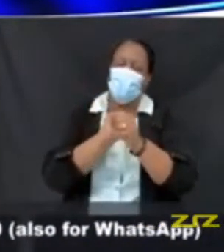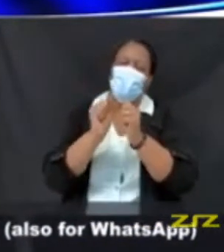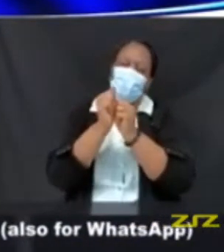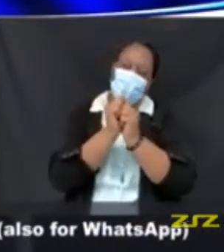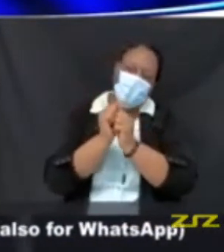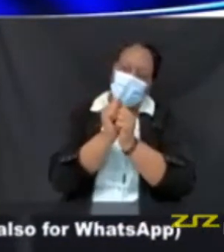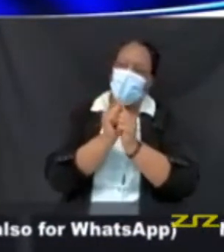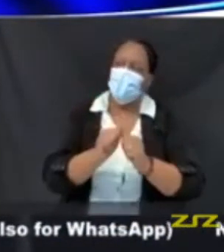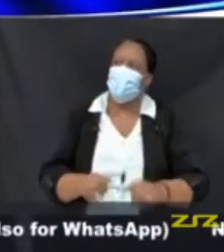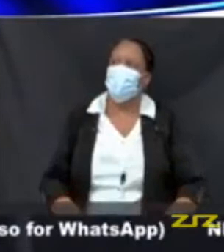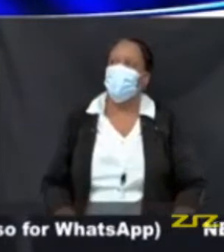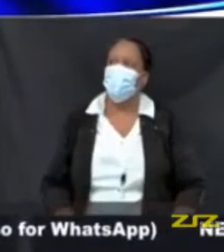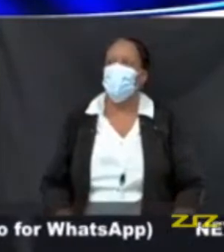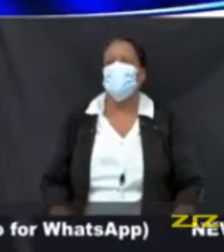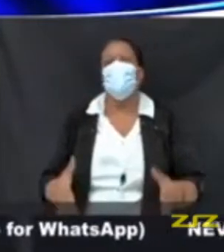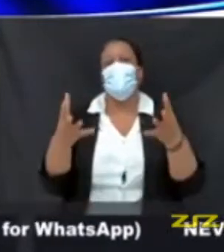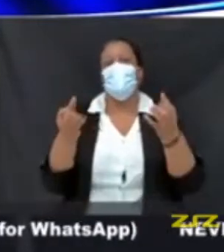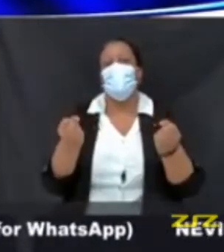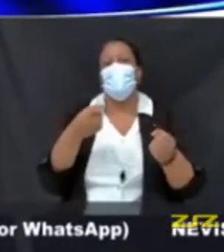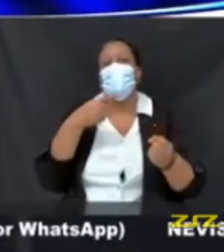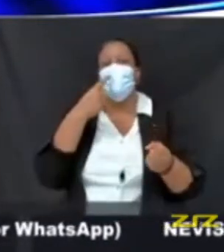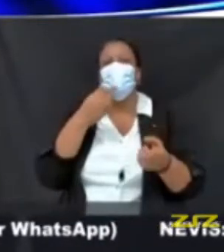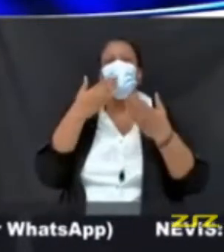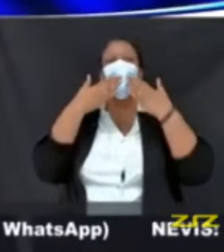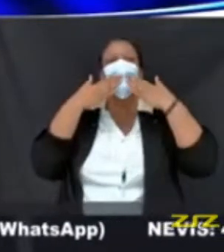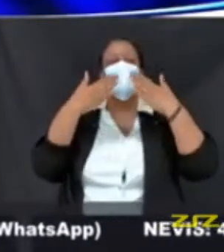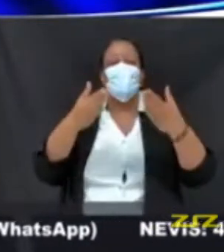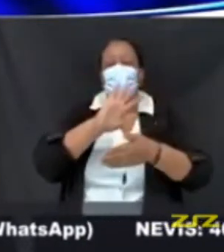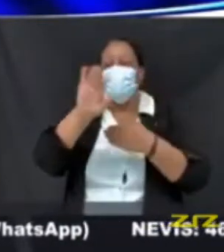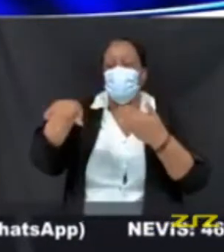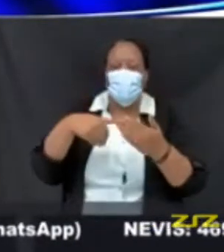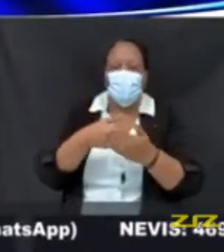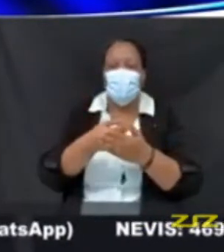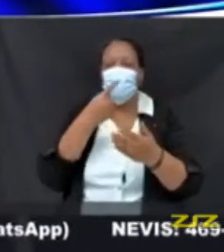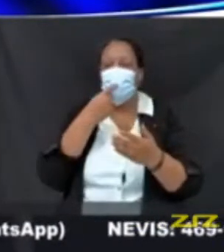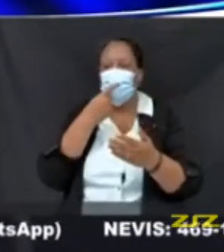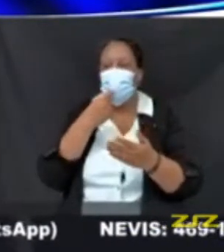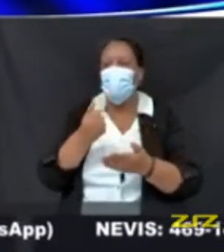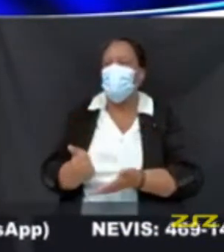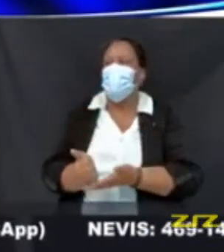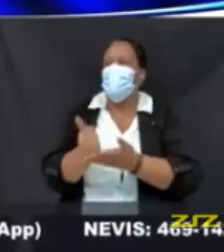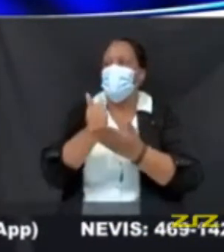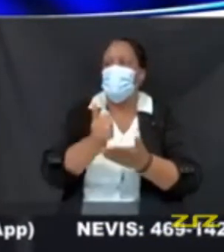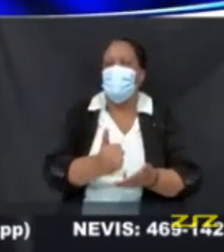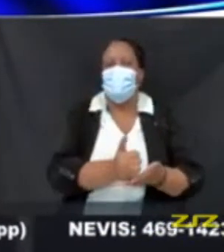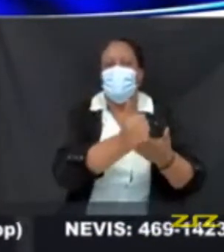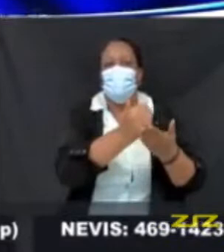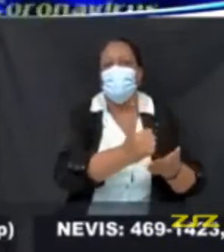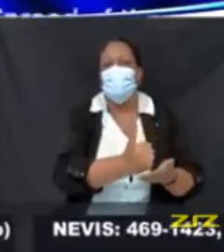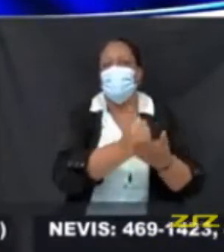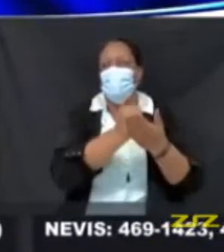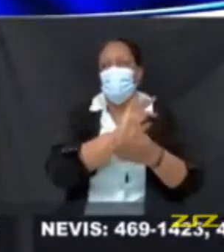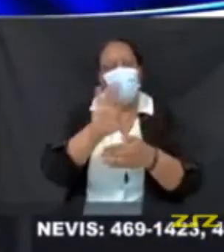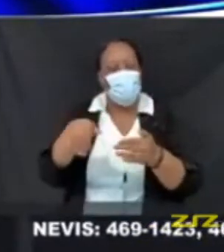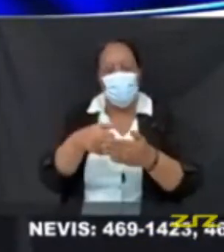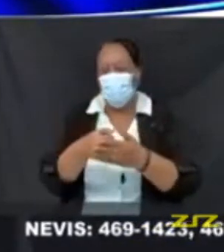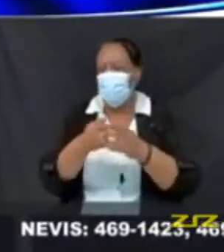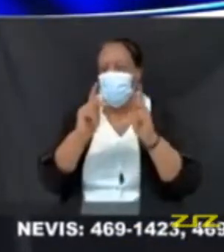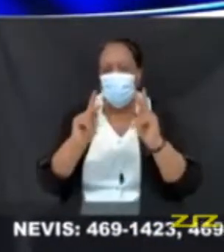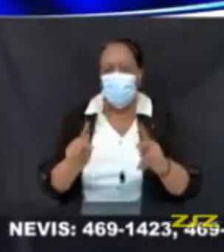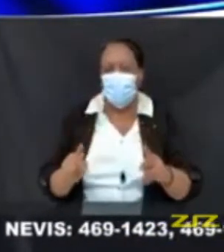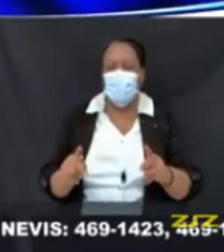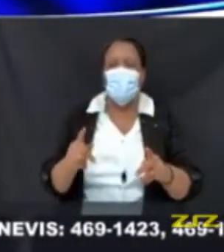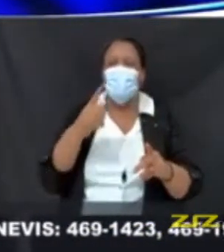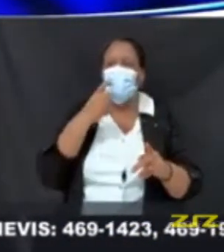occasion to say a sincere thank you to every one of its partners and stakeholders, along with our citizens and residents who